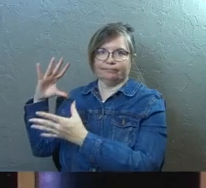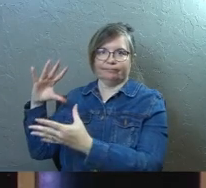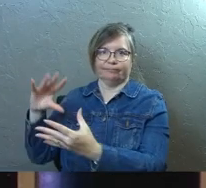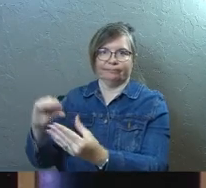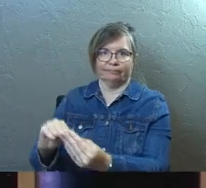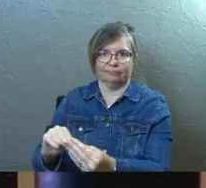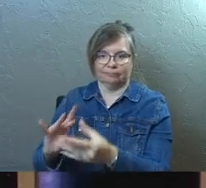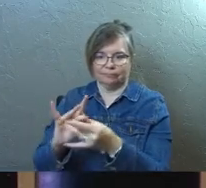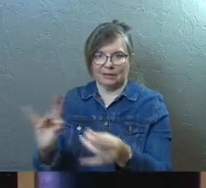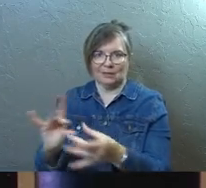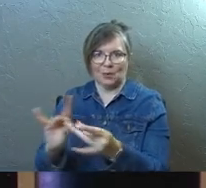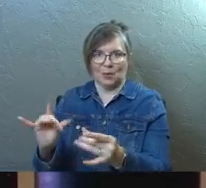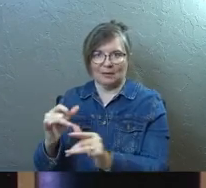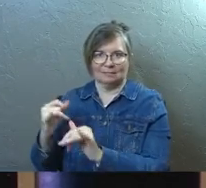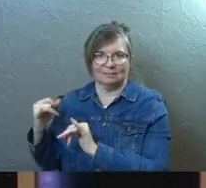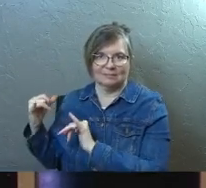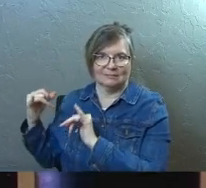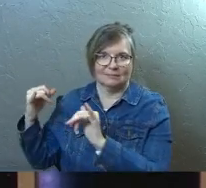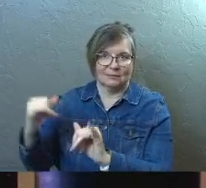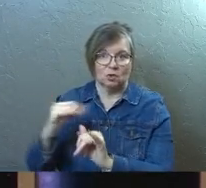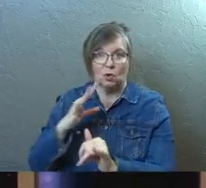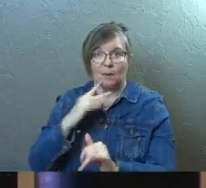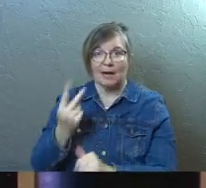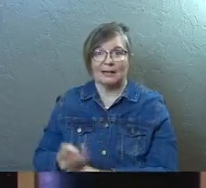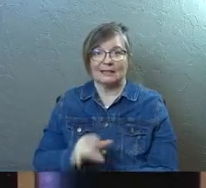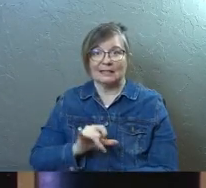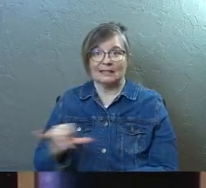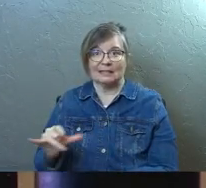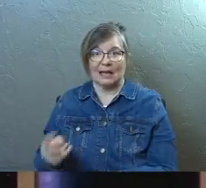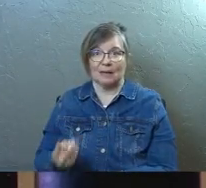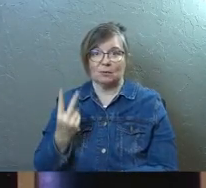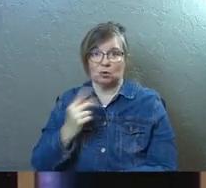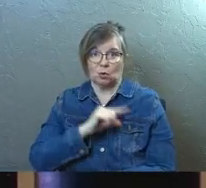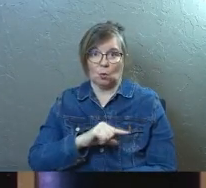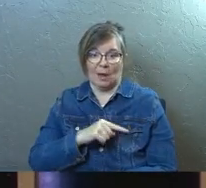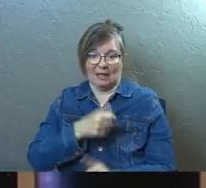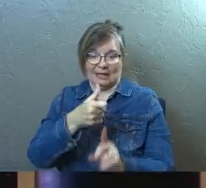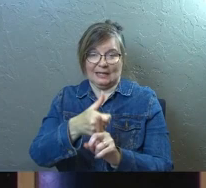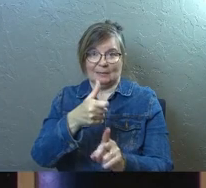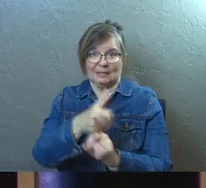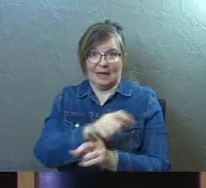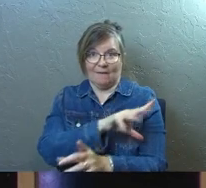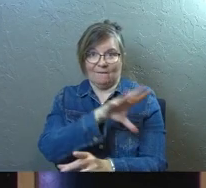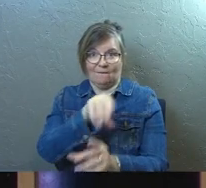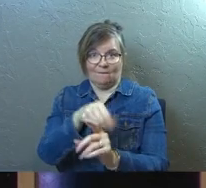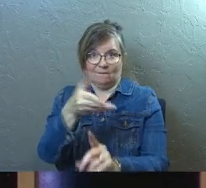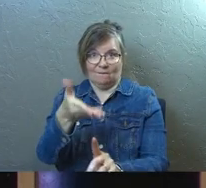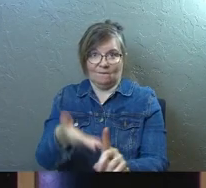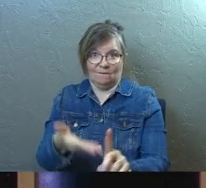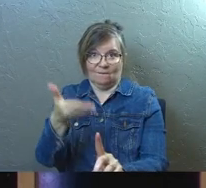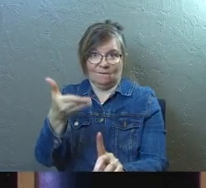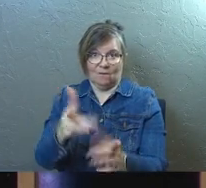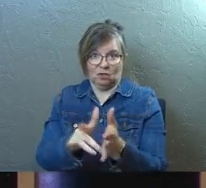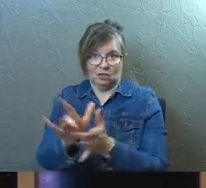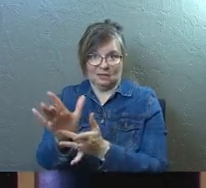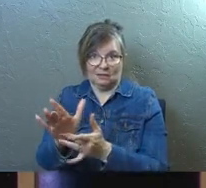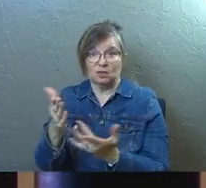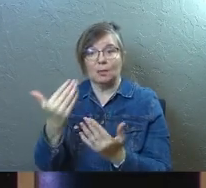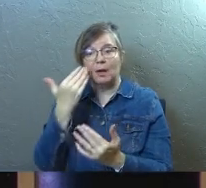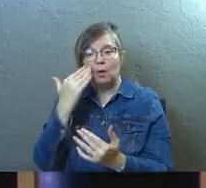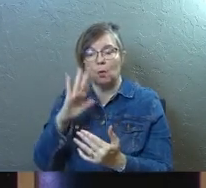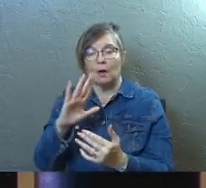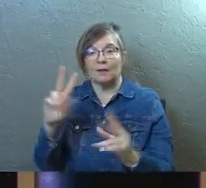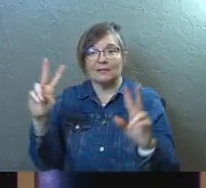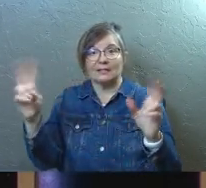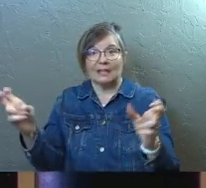later, Jesus is going to talk about the same two qualities in himself. So Jesus, you might know,